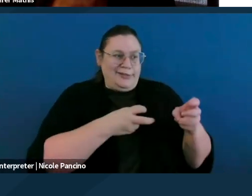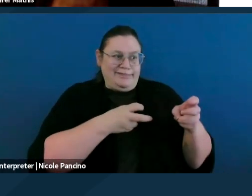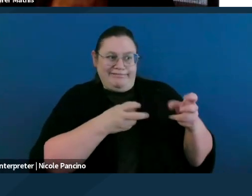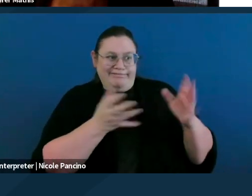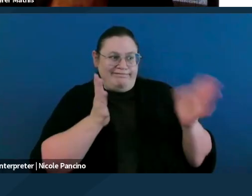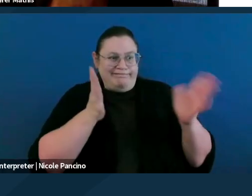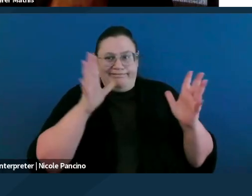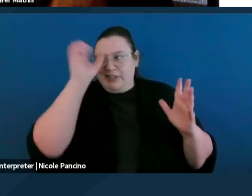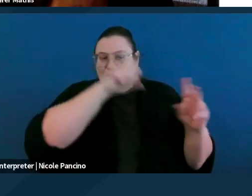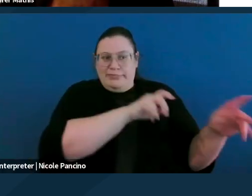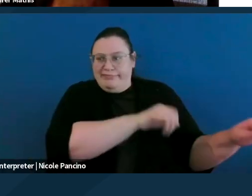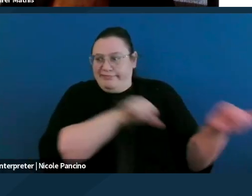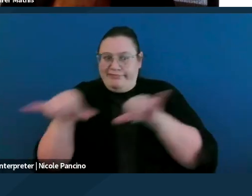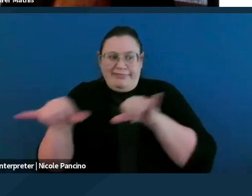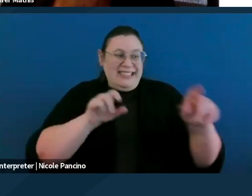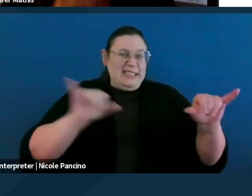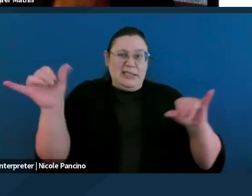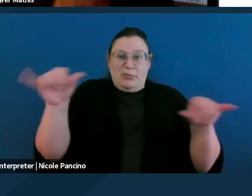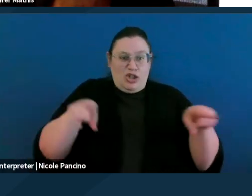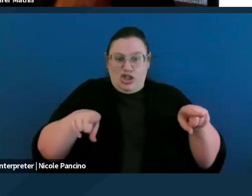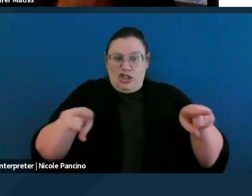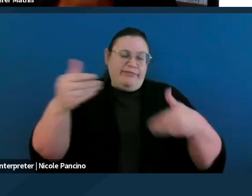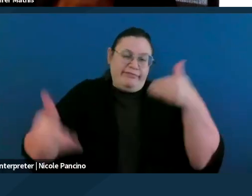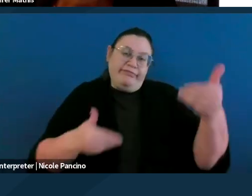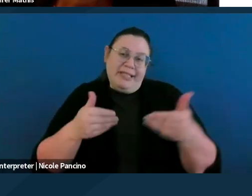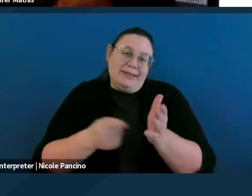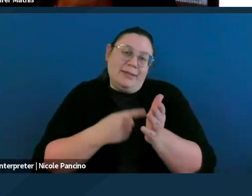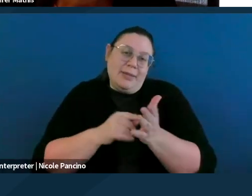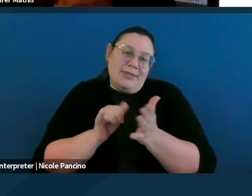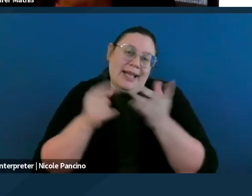parallel, and we have to do some of that here.